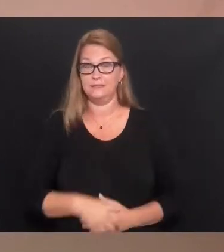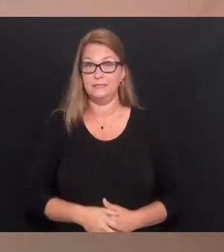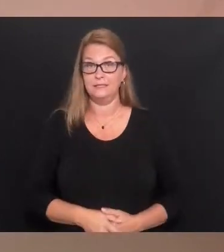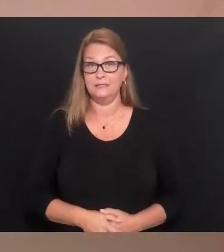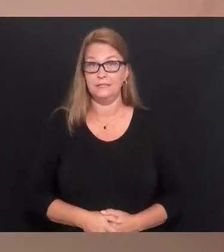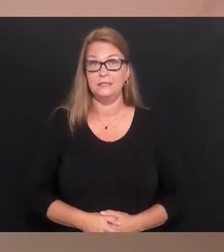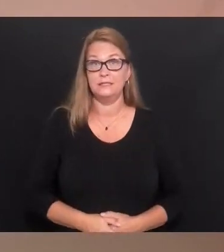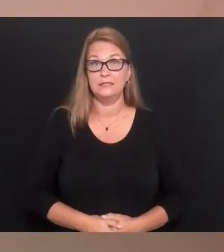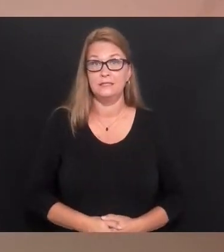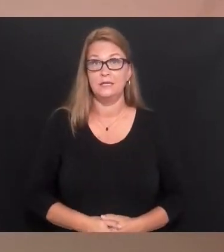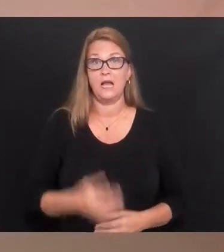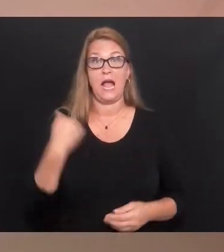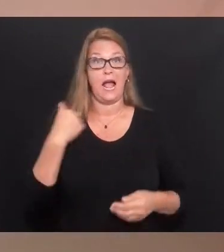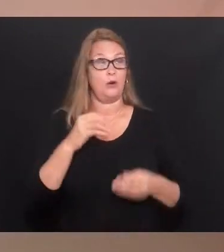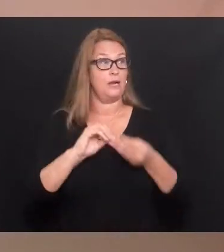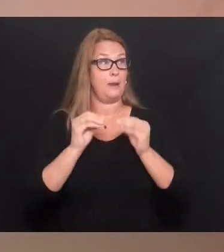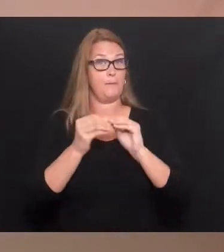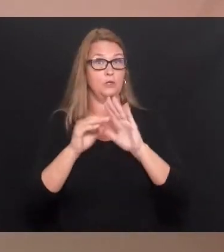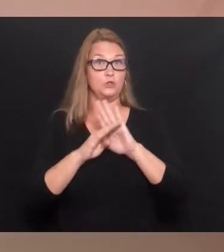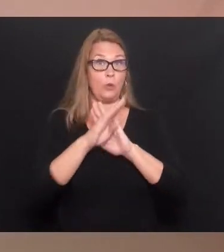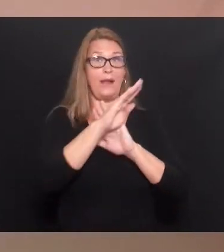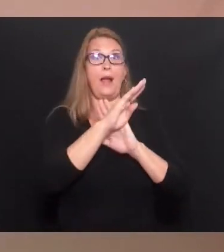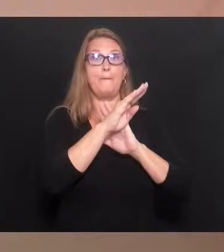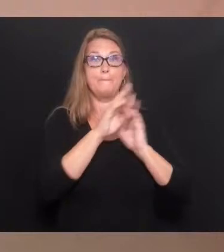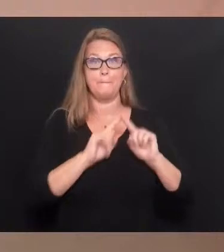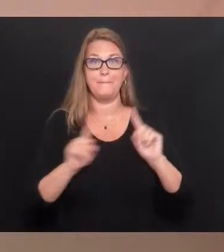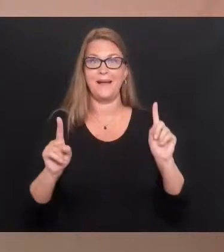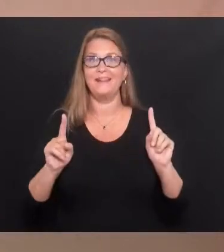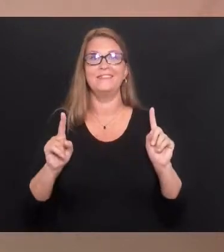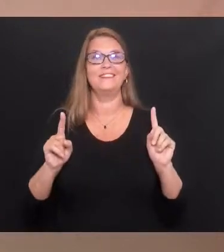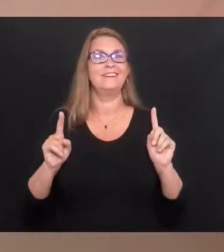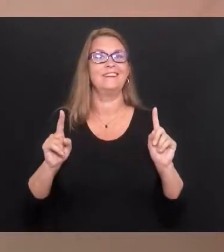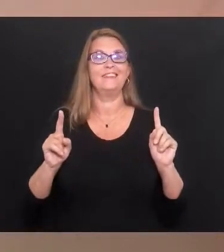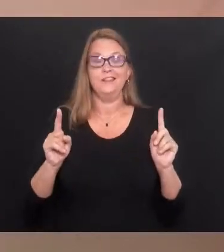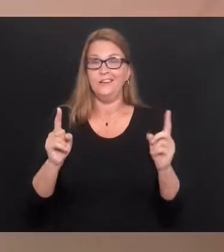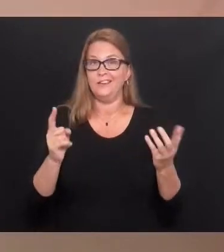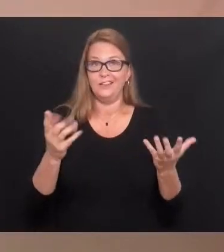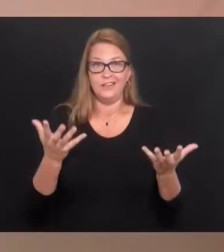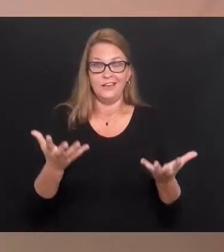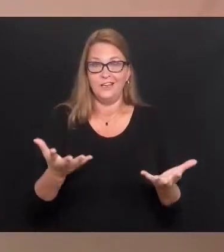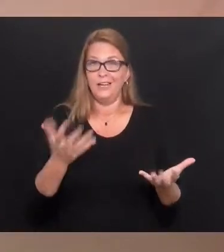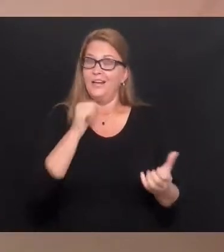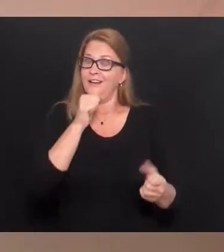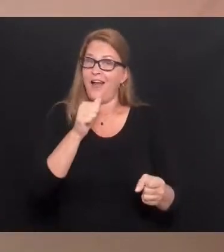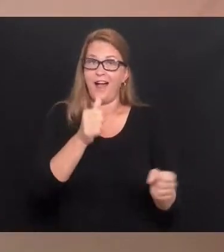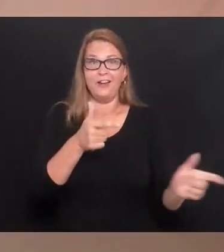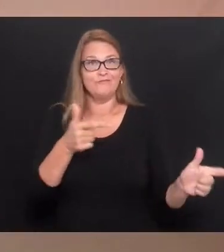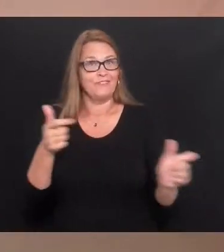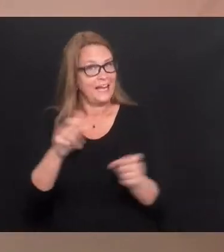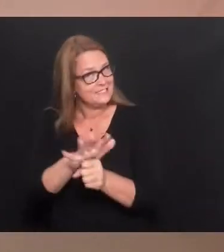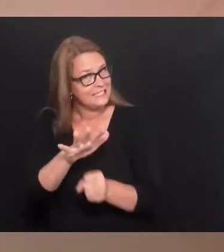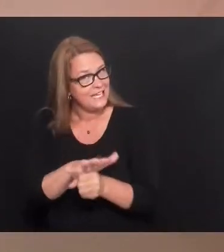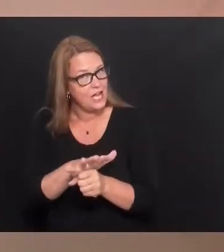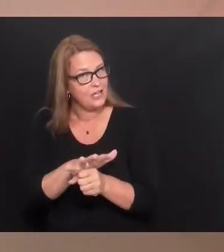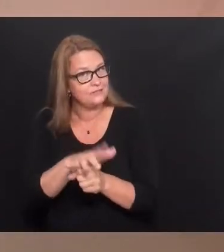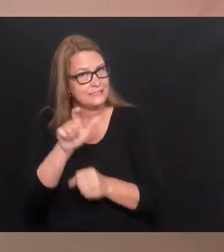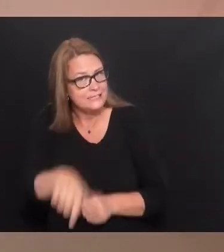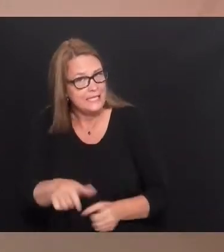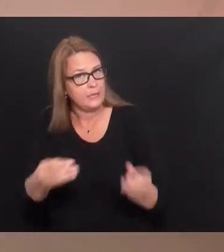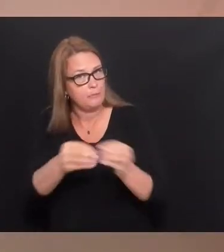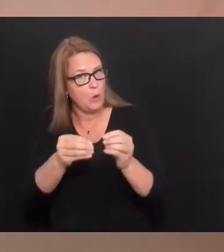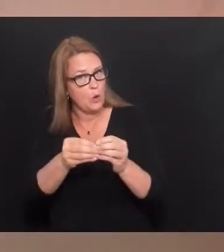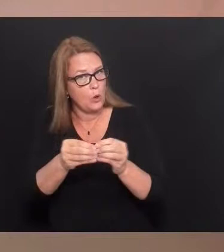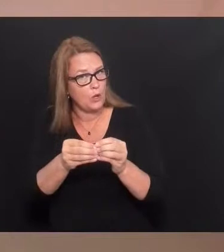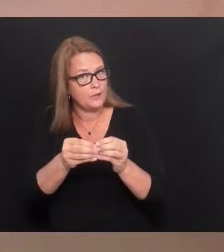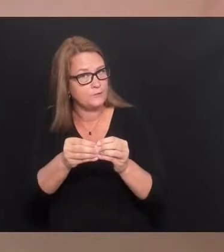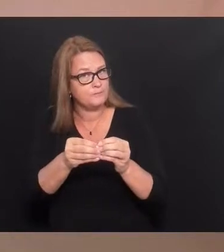line continues to go up, but as the governor points out, and we all point out, just not fast enough. We've got